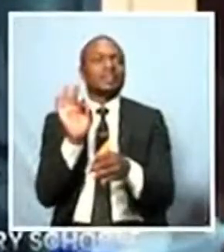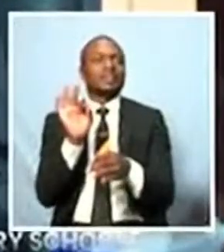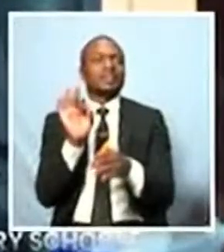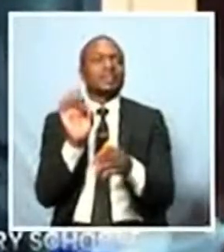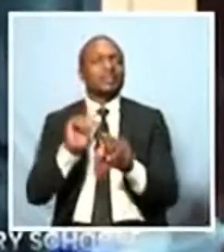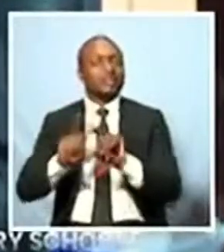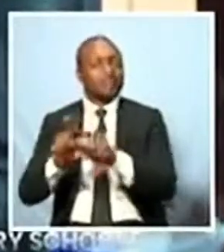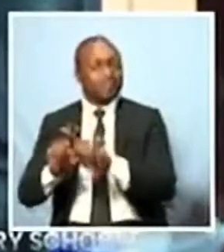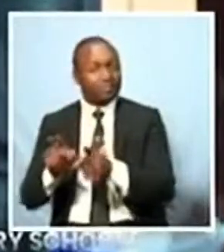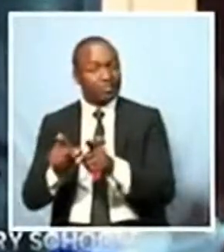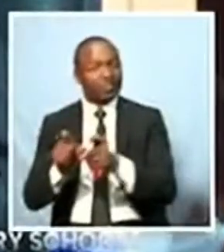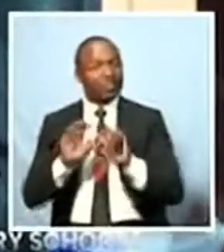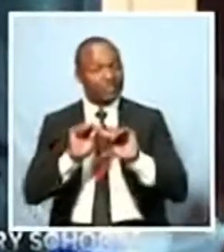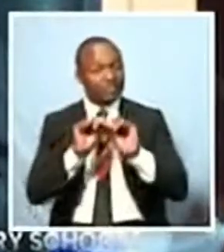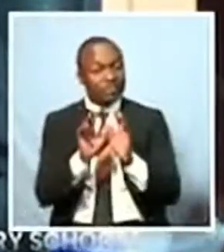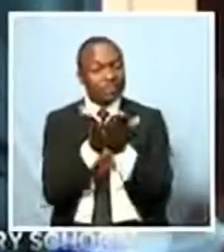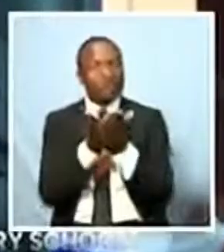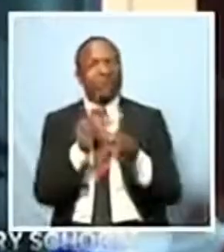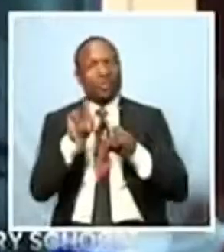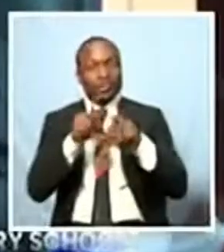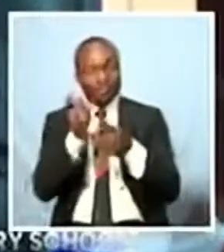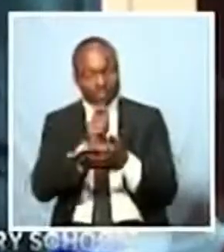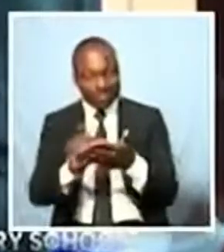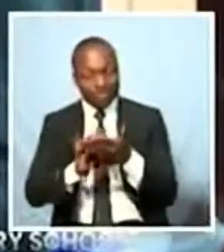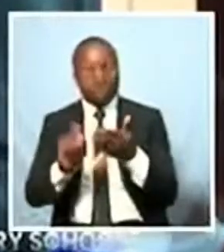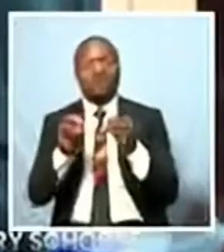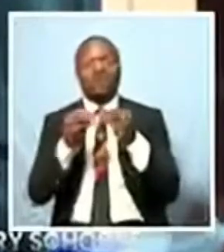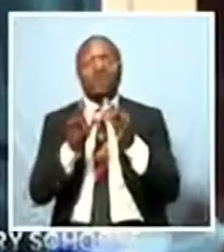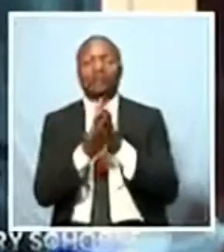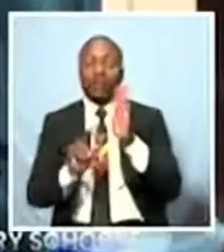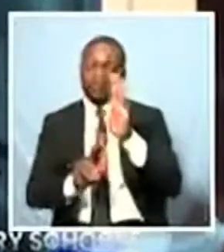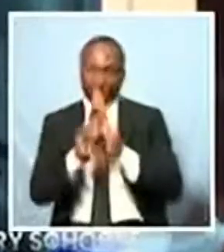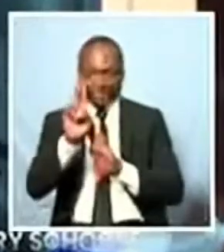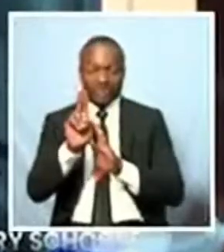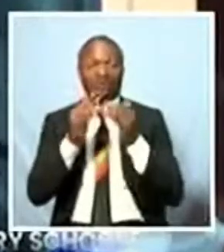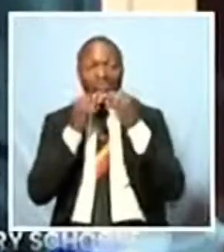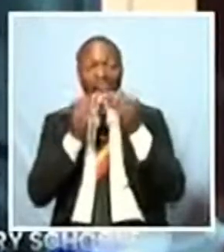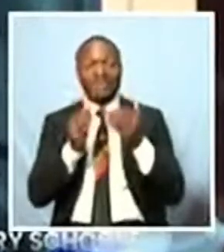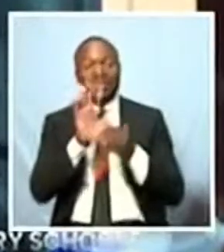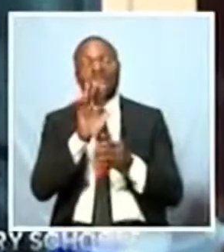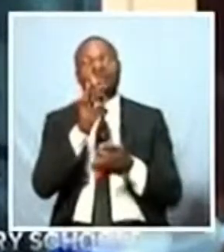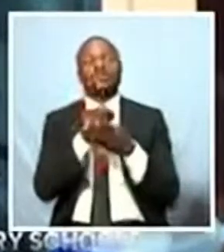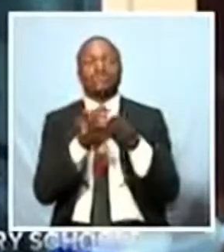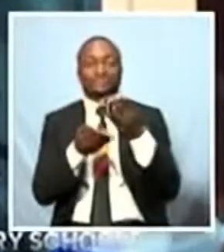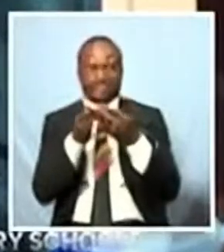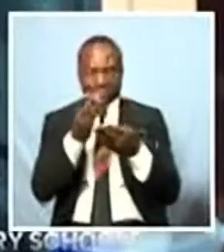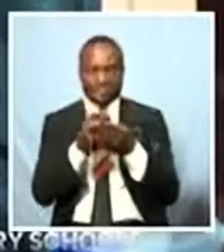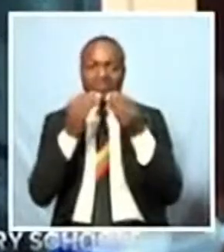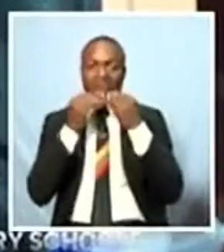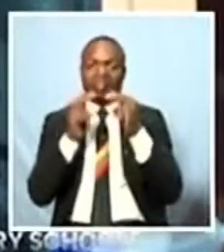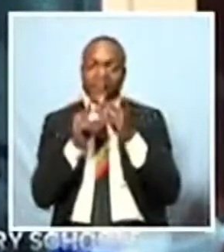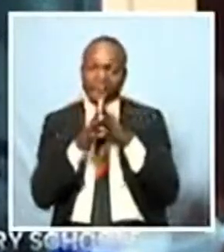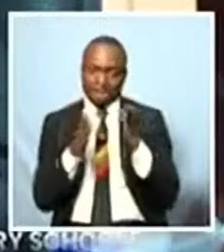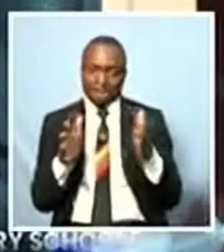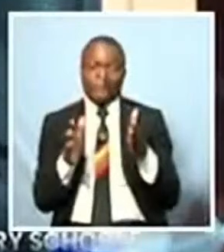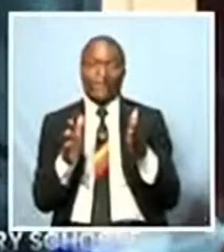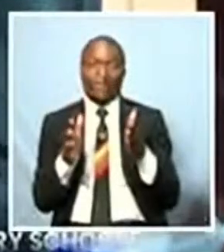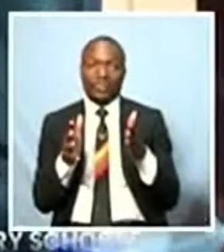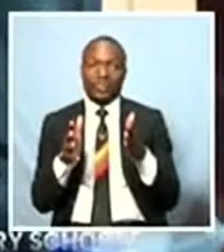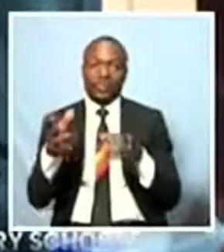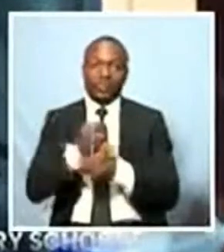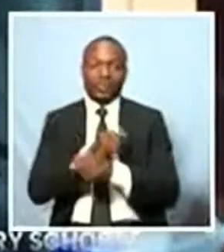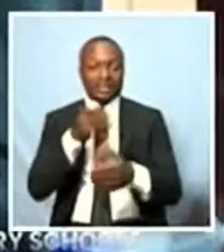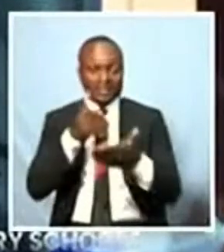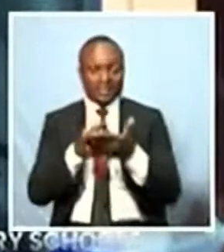of textbooks because people are not writing. So Nkrumah, always appreciate your contributions, and thank you very much. You take this very